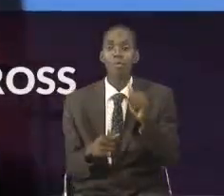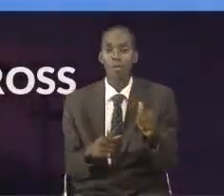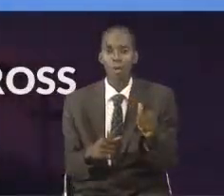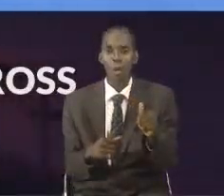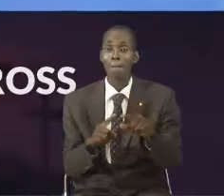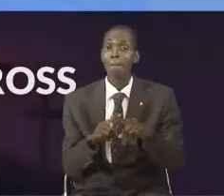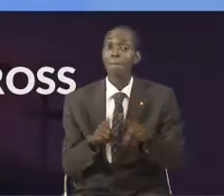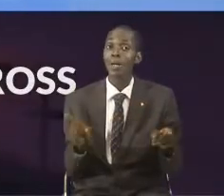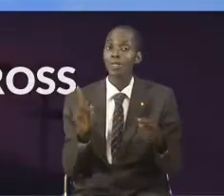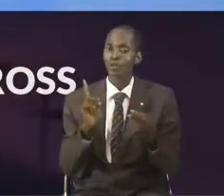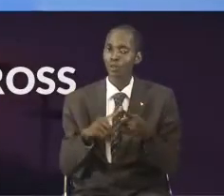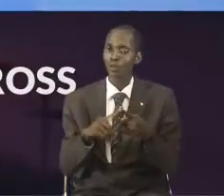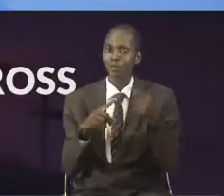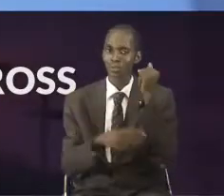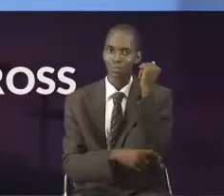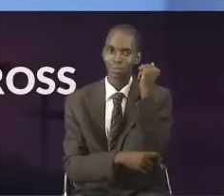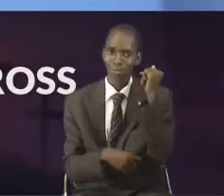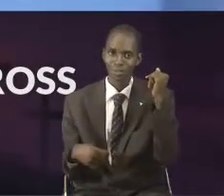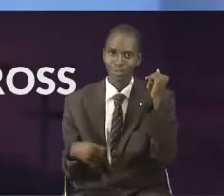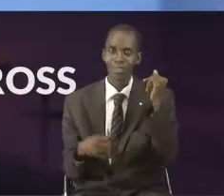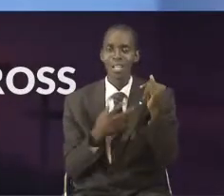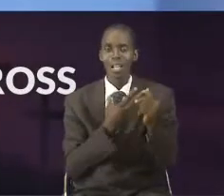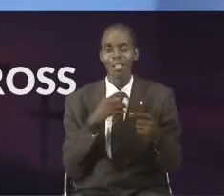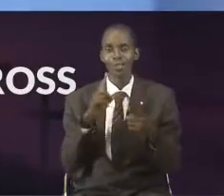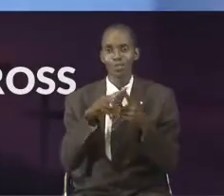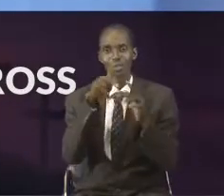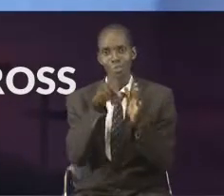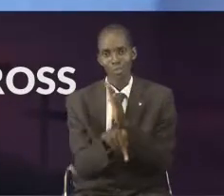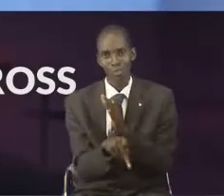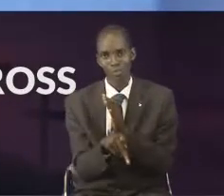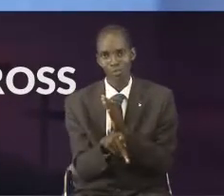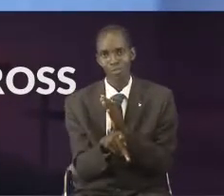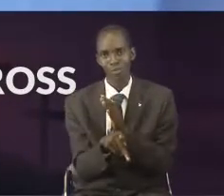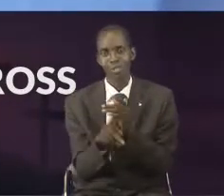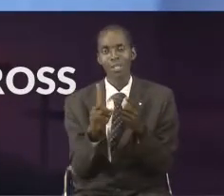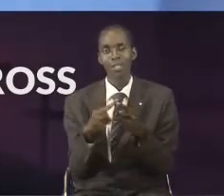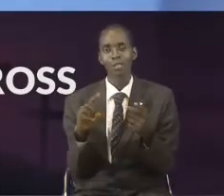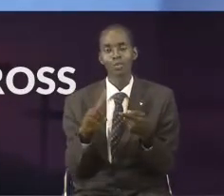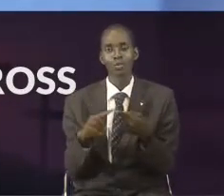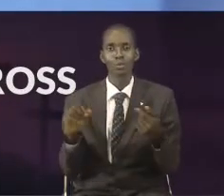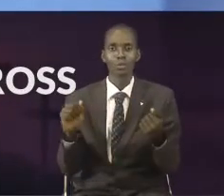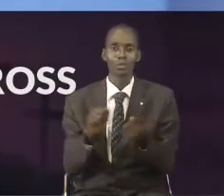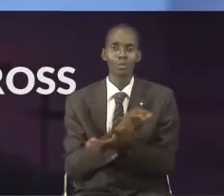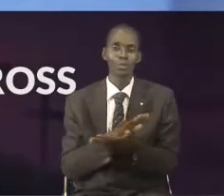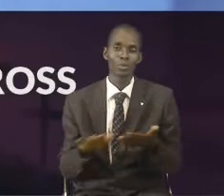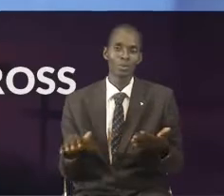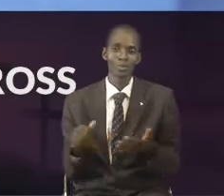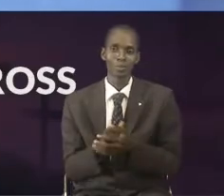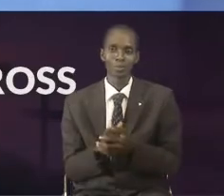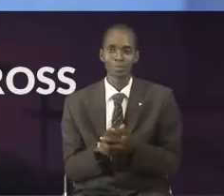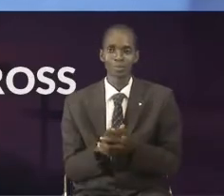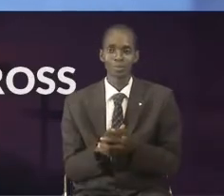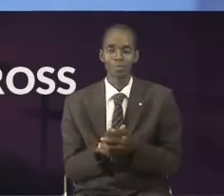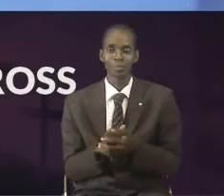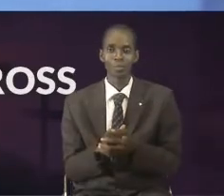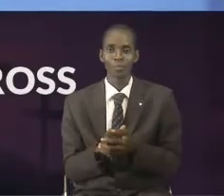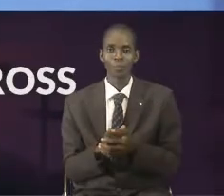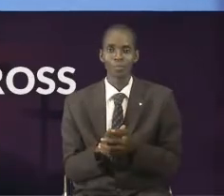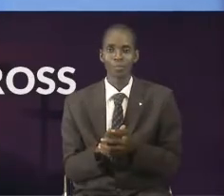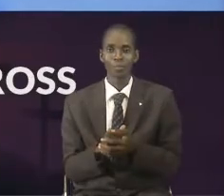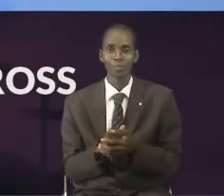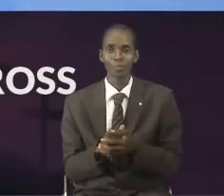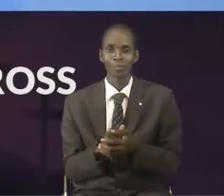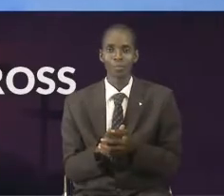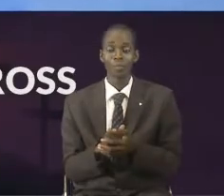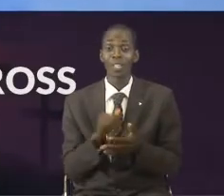The thief cometh not but for to steal and to kill and